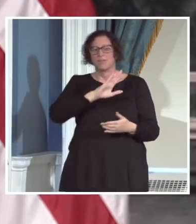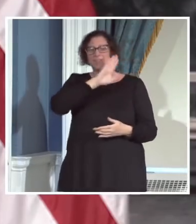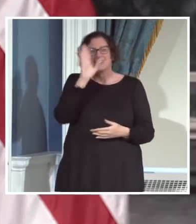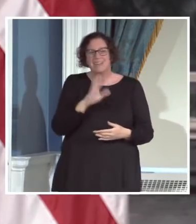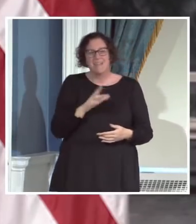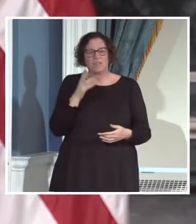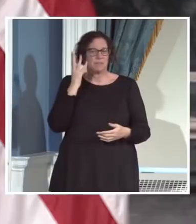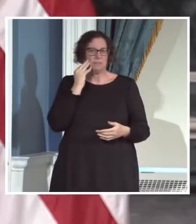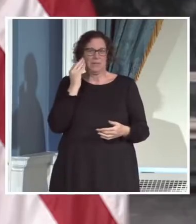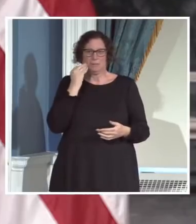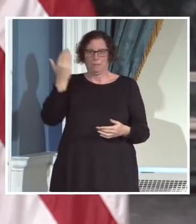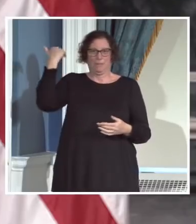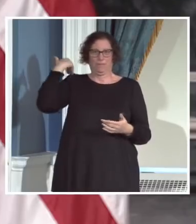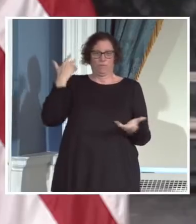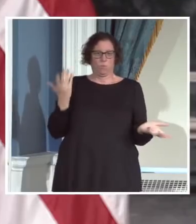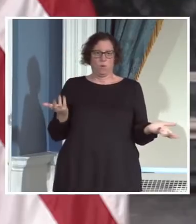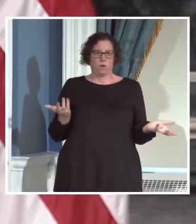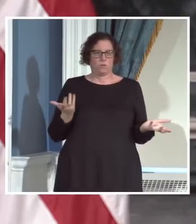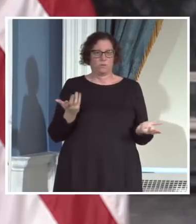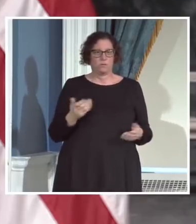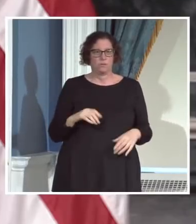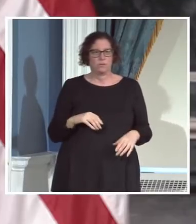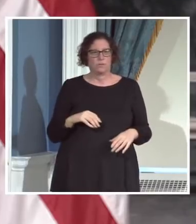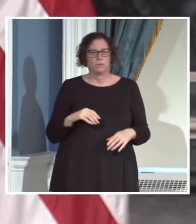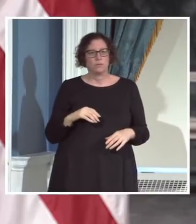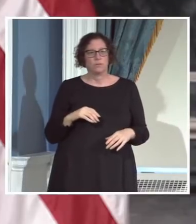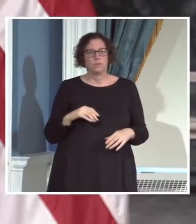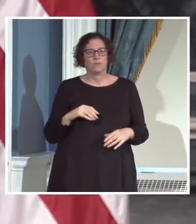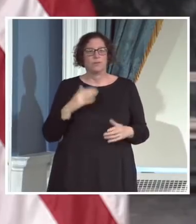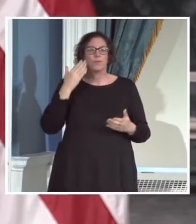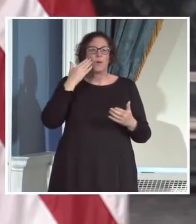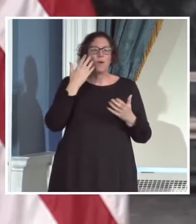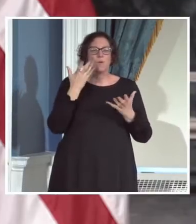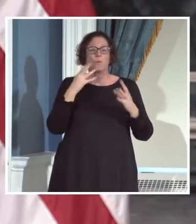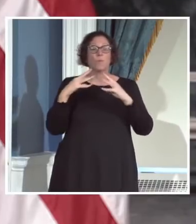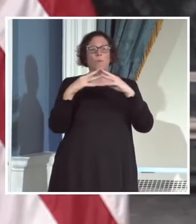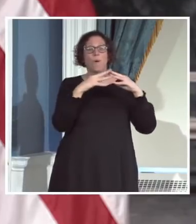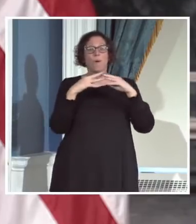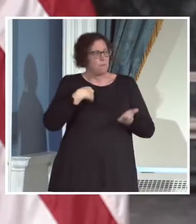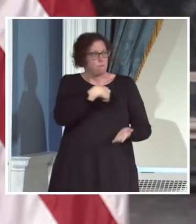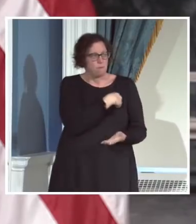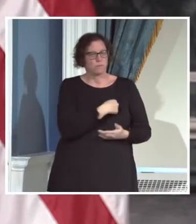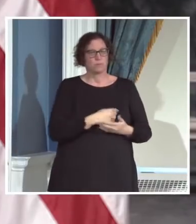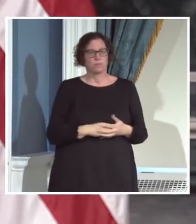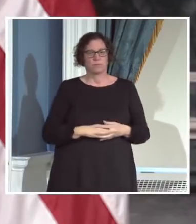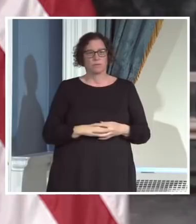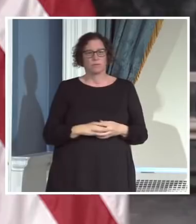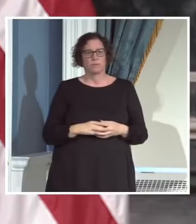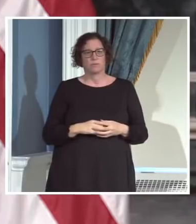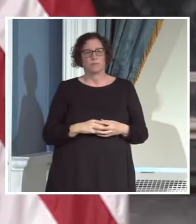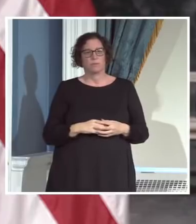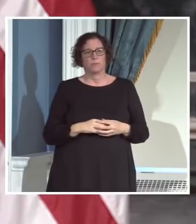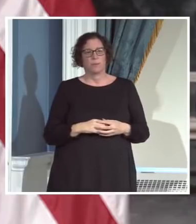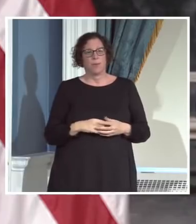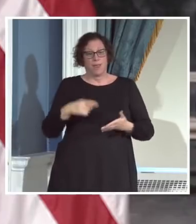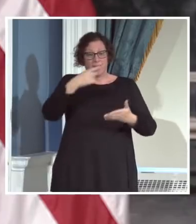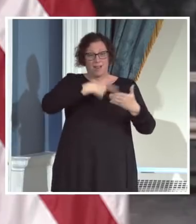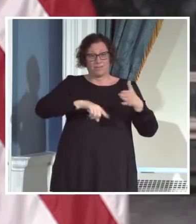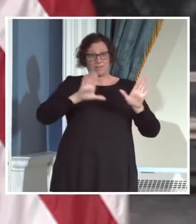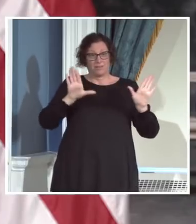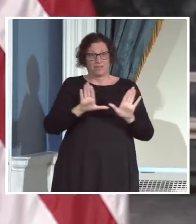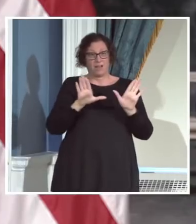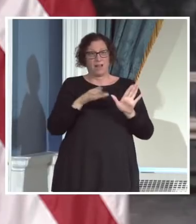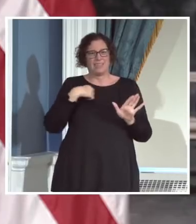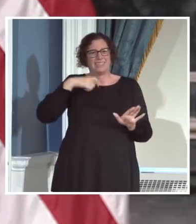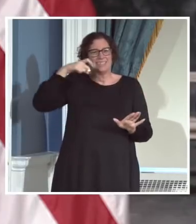per se, something close to a draft in which every available doctor, nurses, 150 doctors,